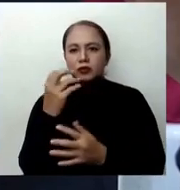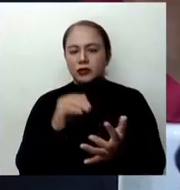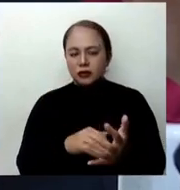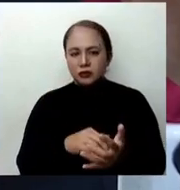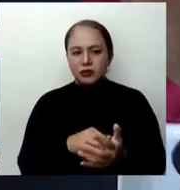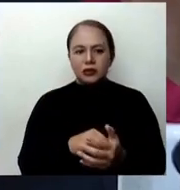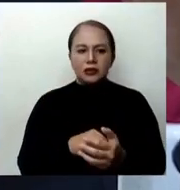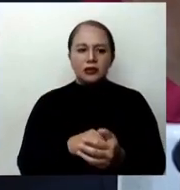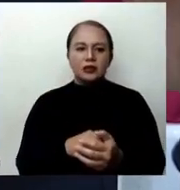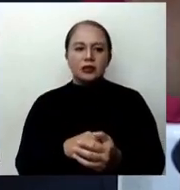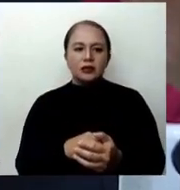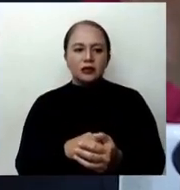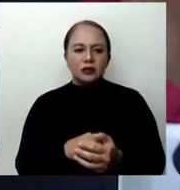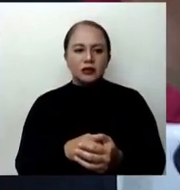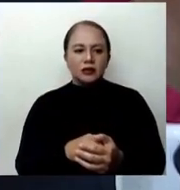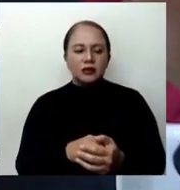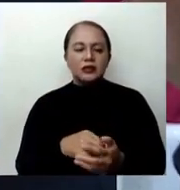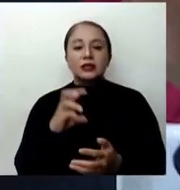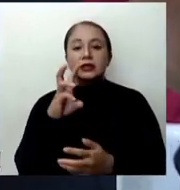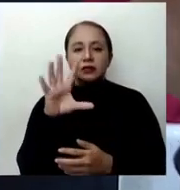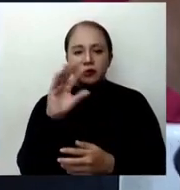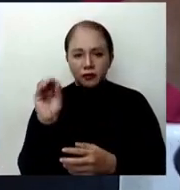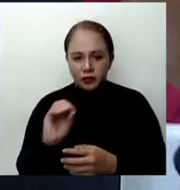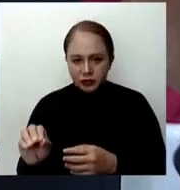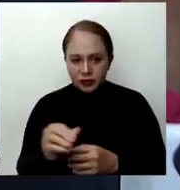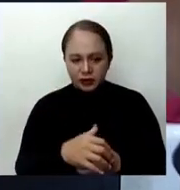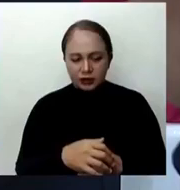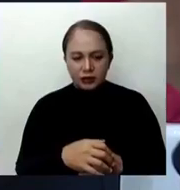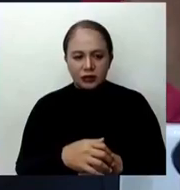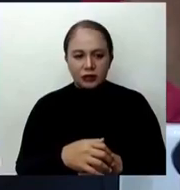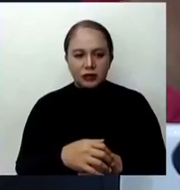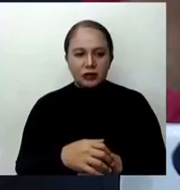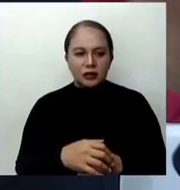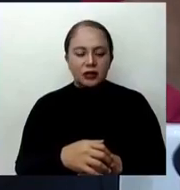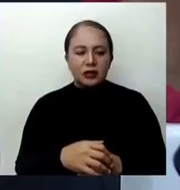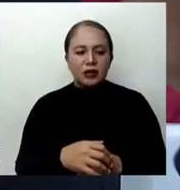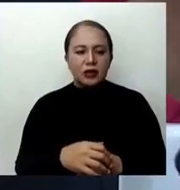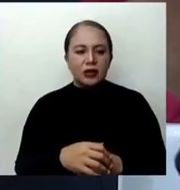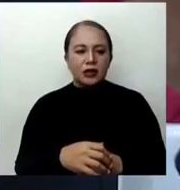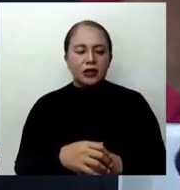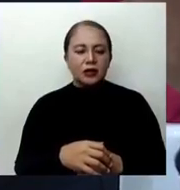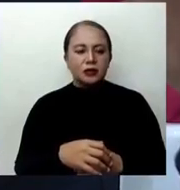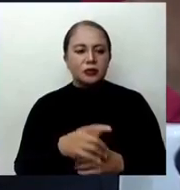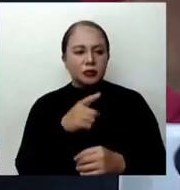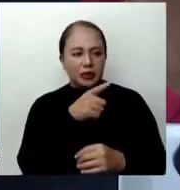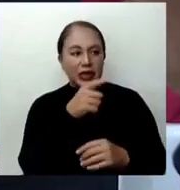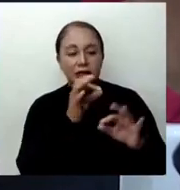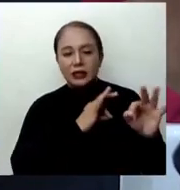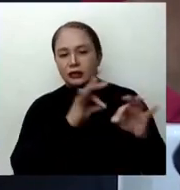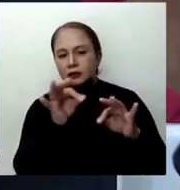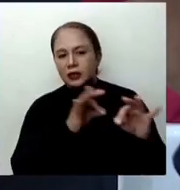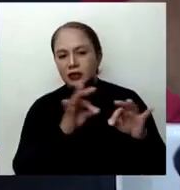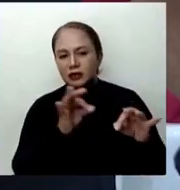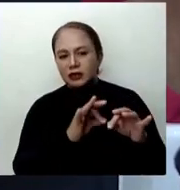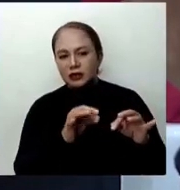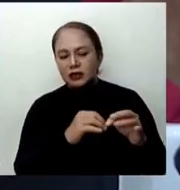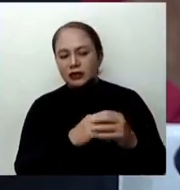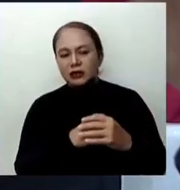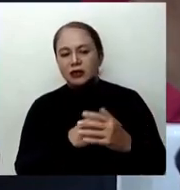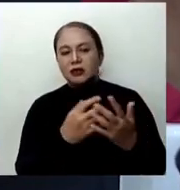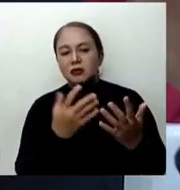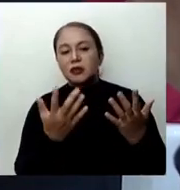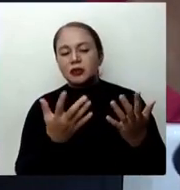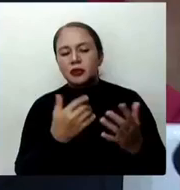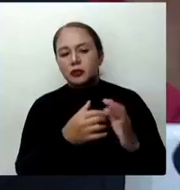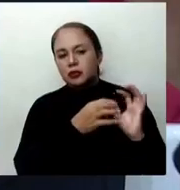That's 65%, sir. It's only, maybe we can display the... Because of this pension only? Most probably, sir, there's a correlation